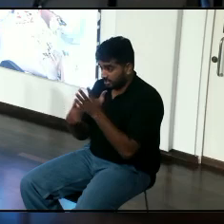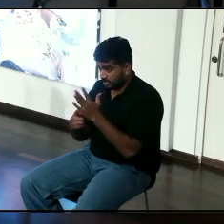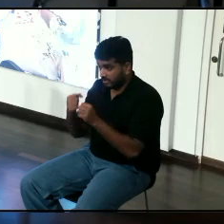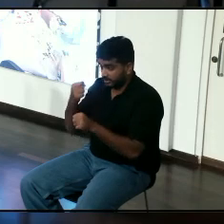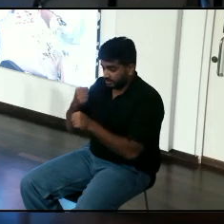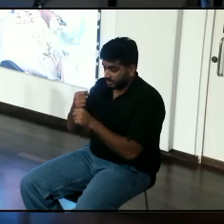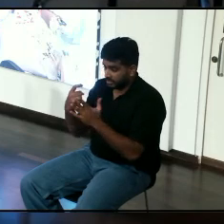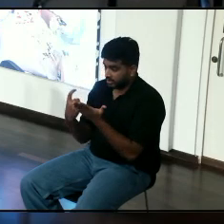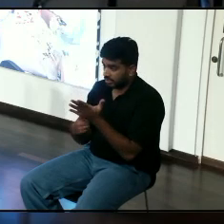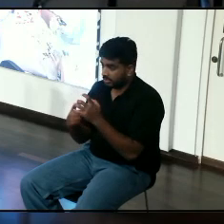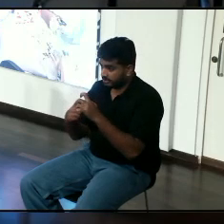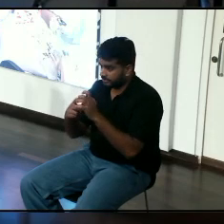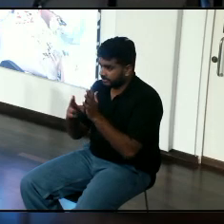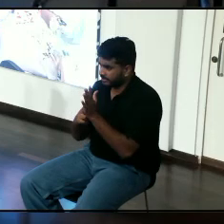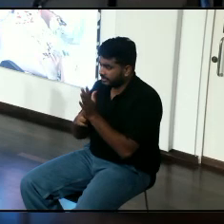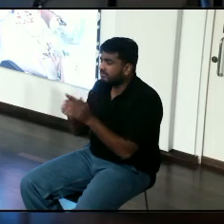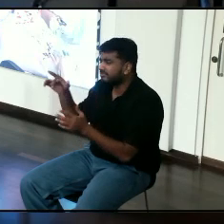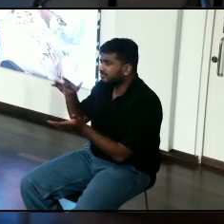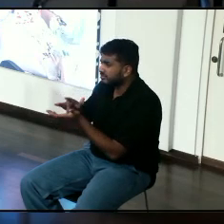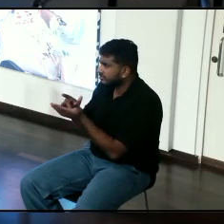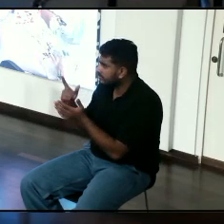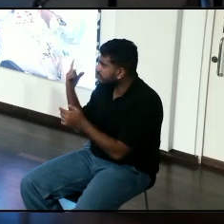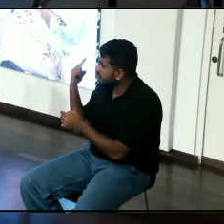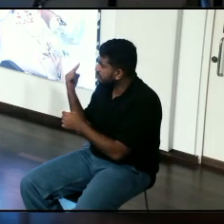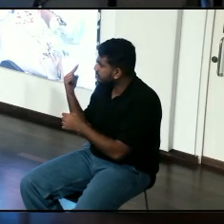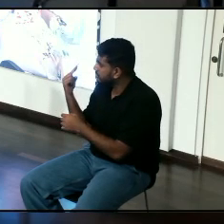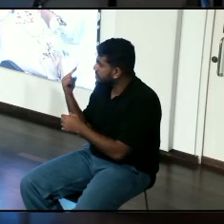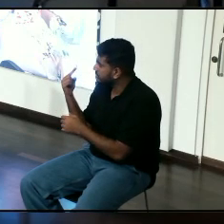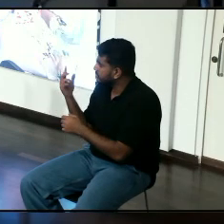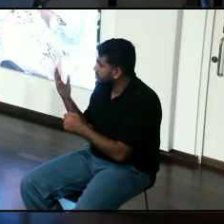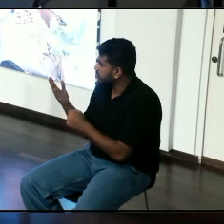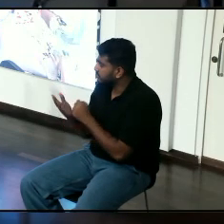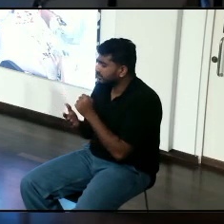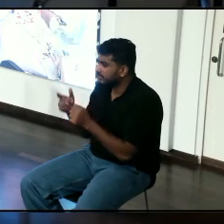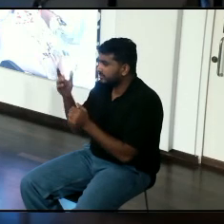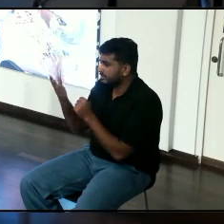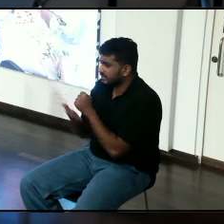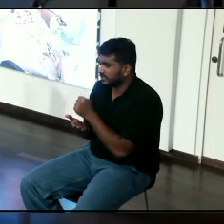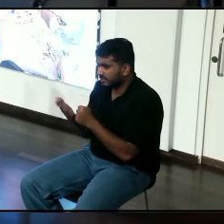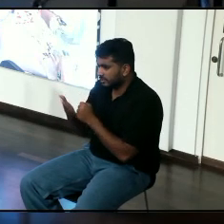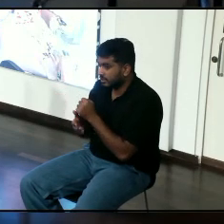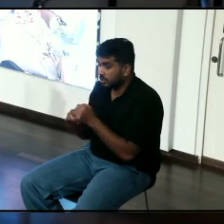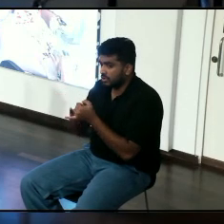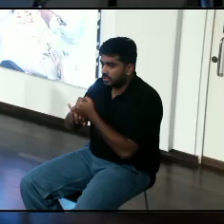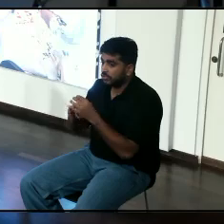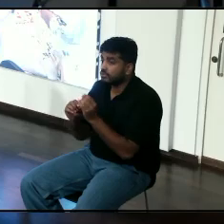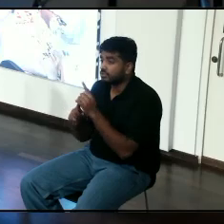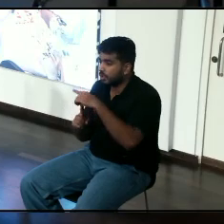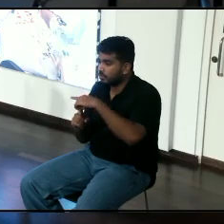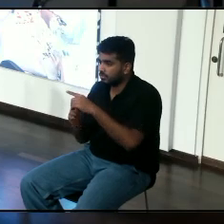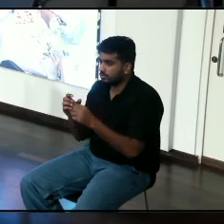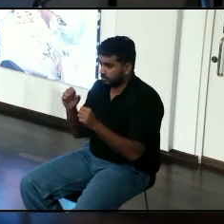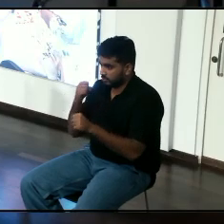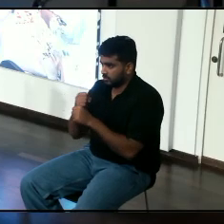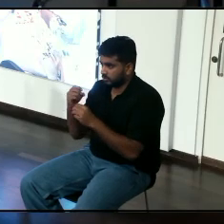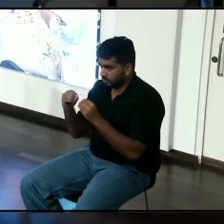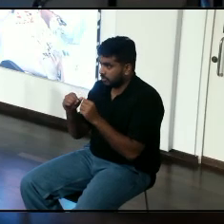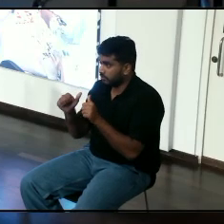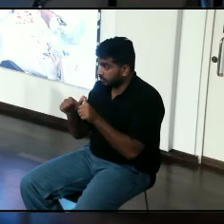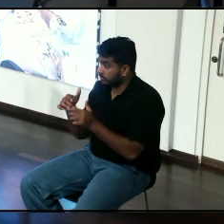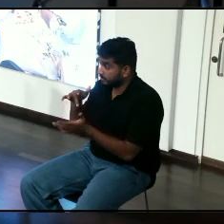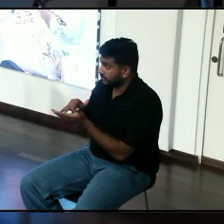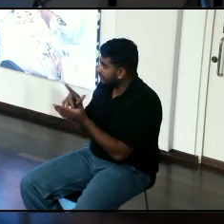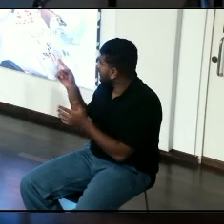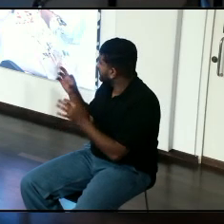Menezes Braganza in the village of Shandor in South Goa. And here you see the